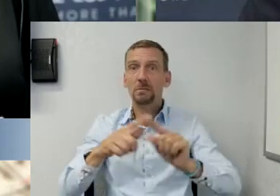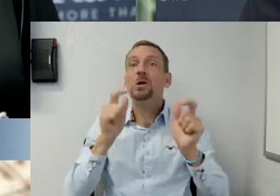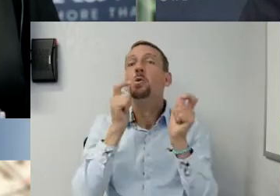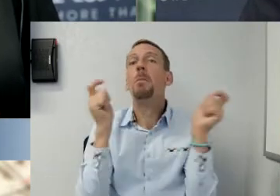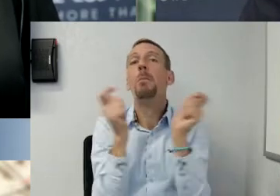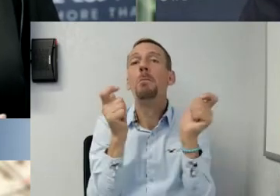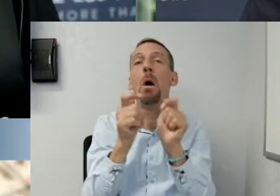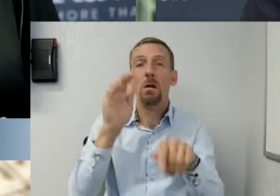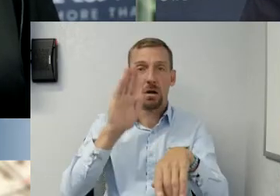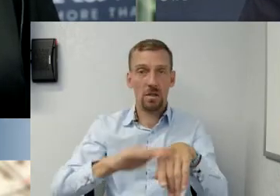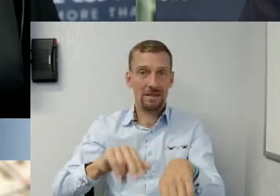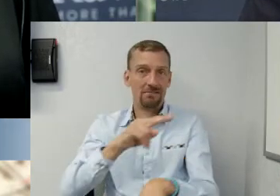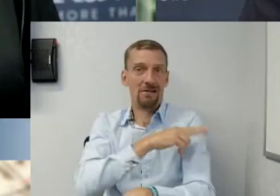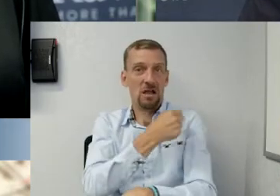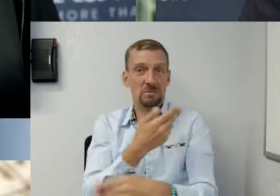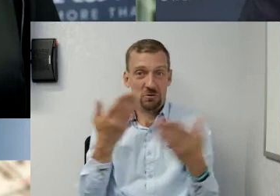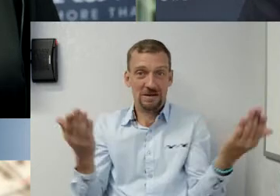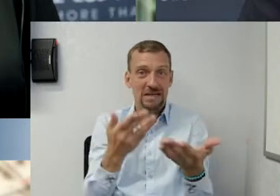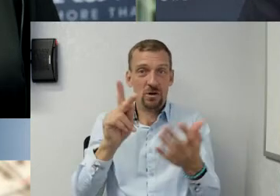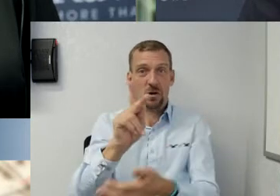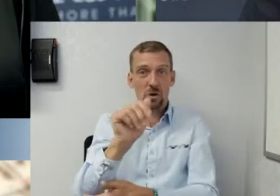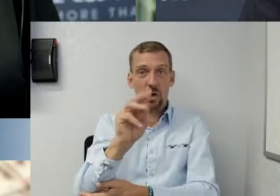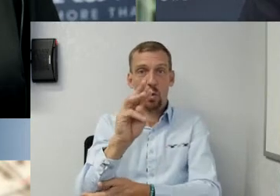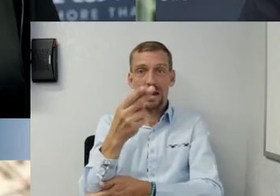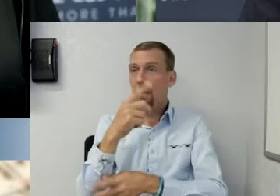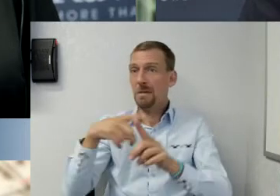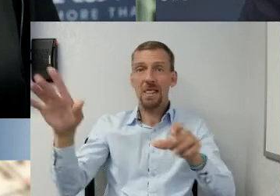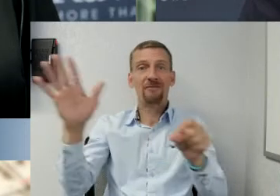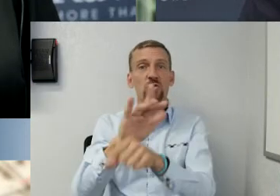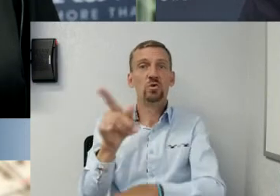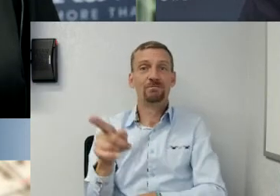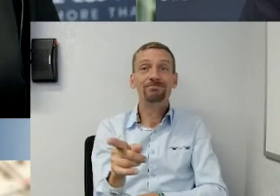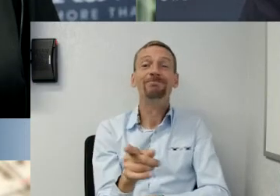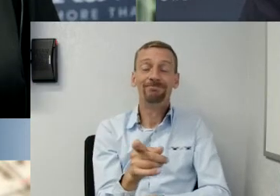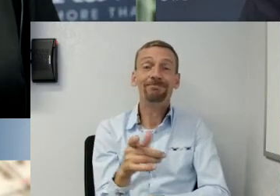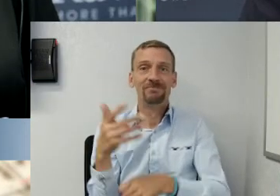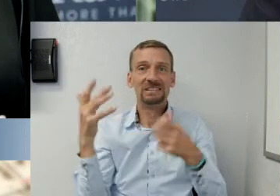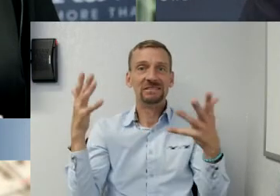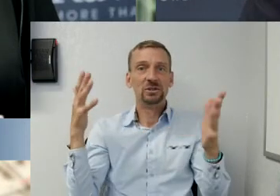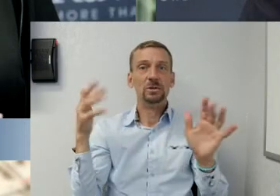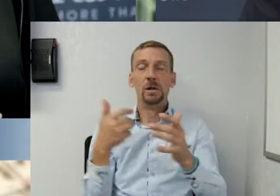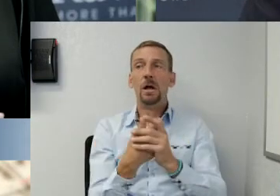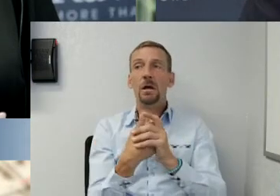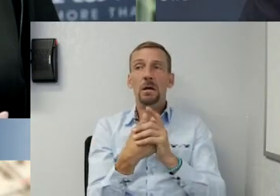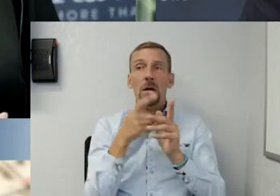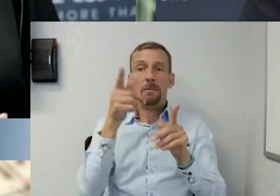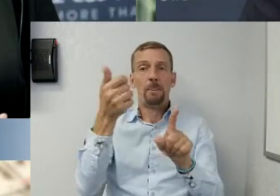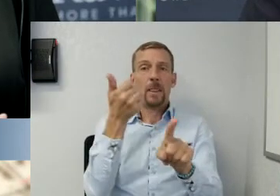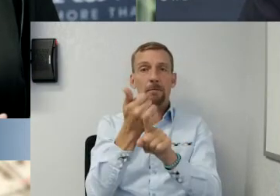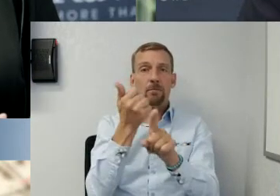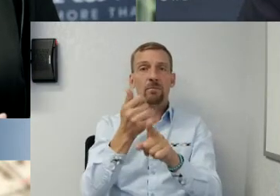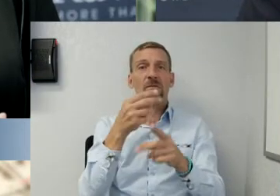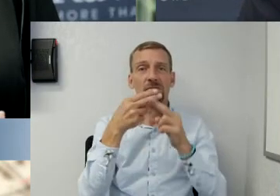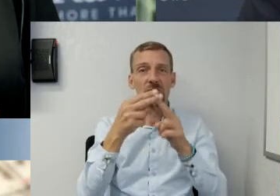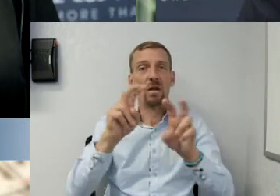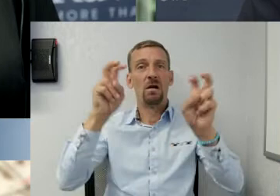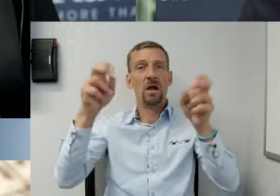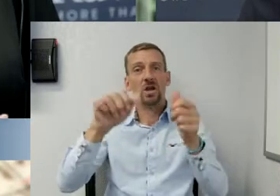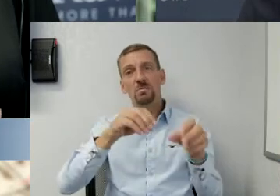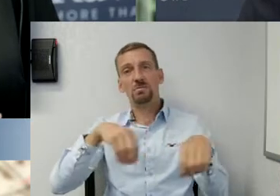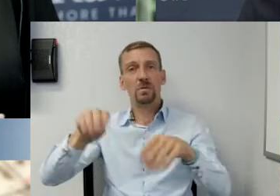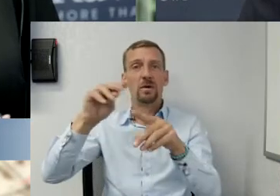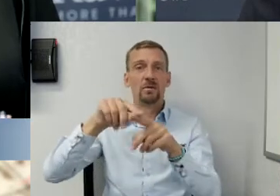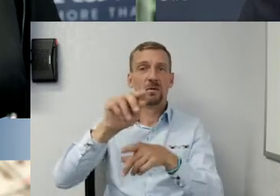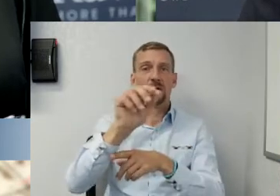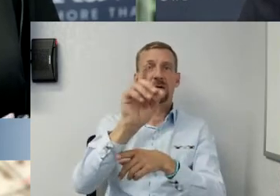smaller than Kaweah Delta, but they're full. In fact, they've gone on diversion, which means they